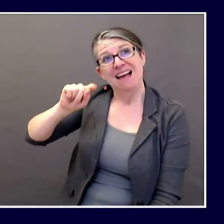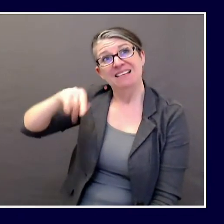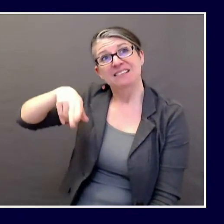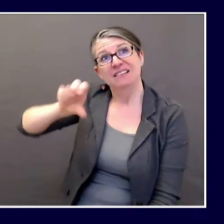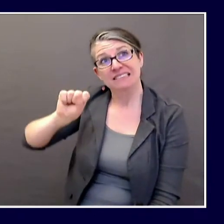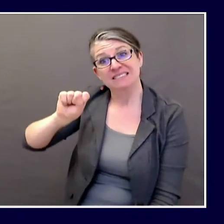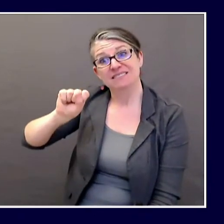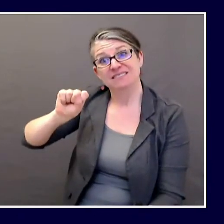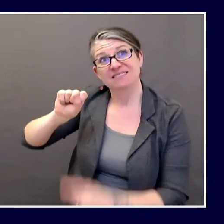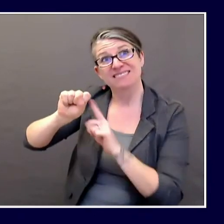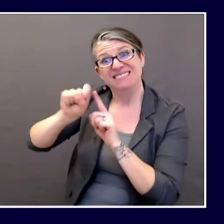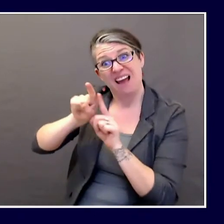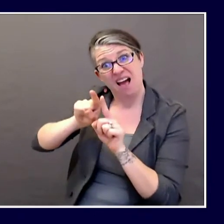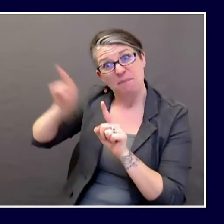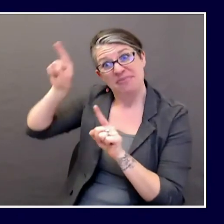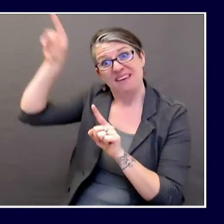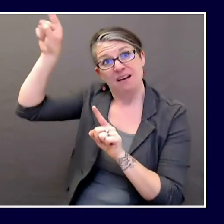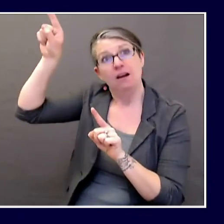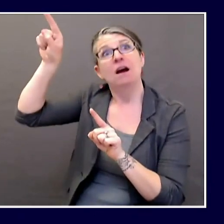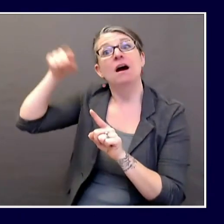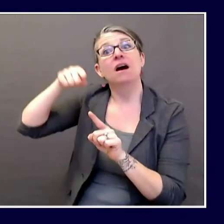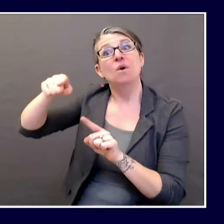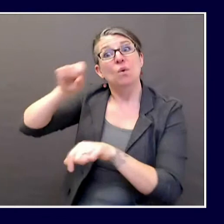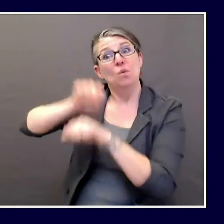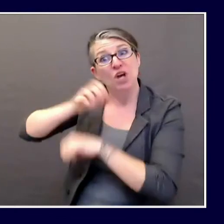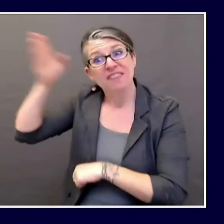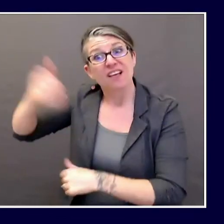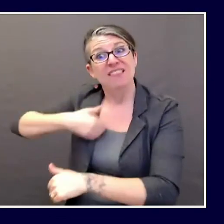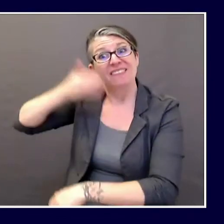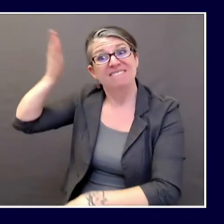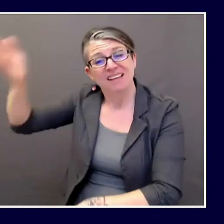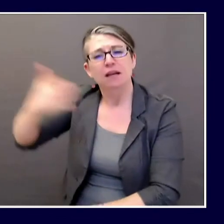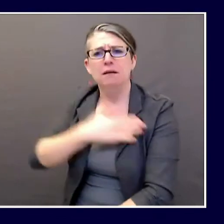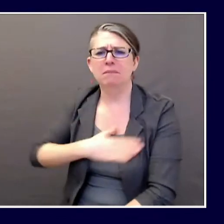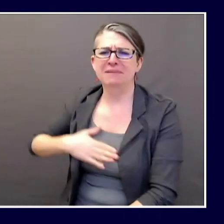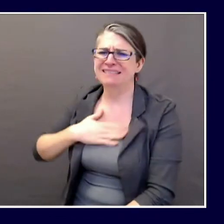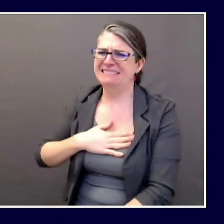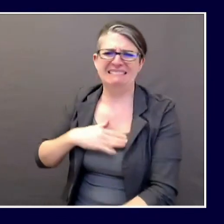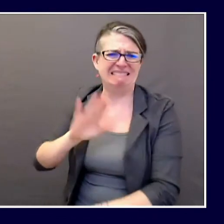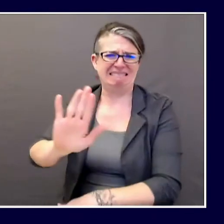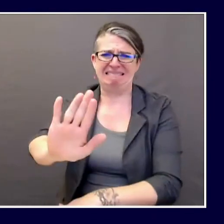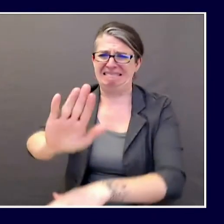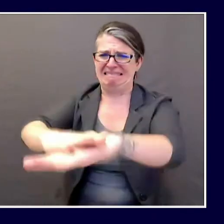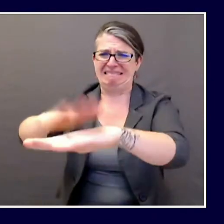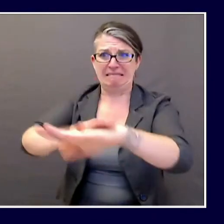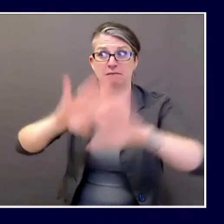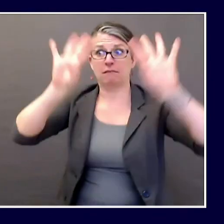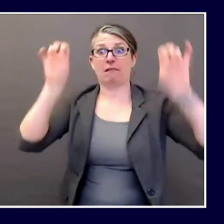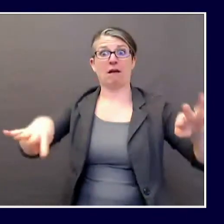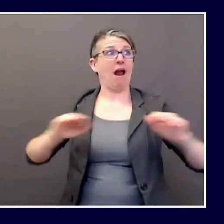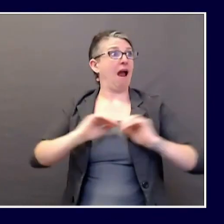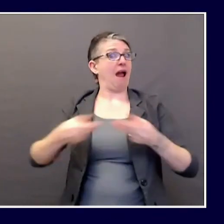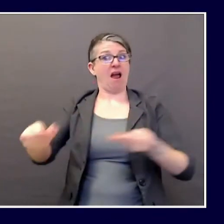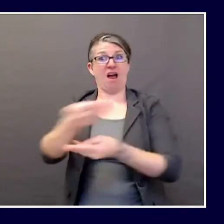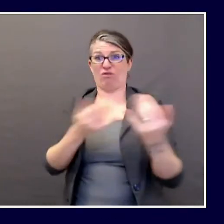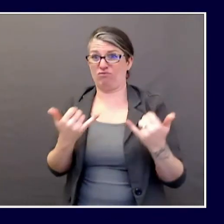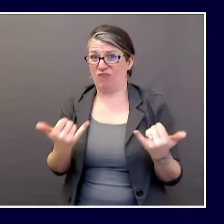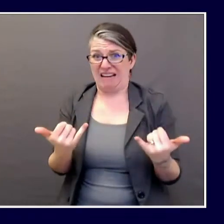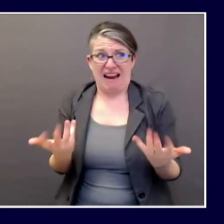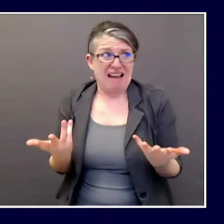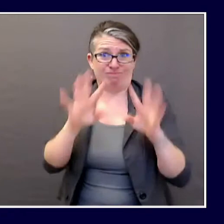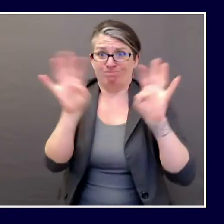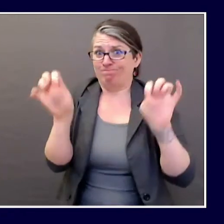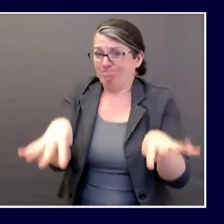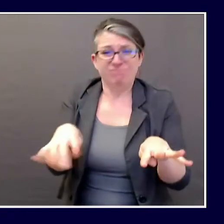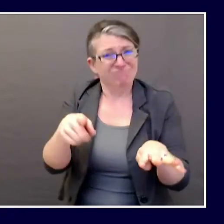a better sense of what might be going on there and what we might be able to do to equip folks to get a better handle on things. But I wanted